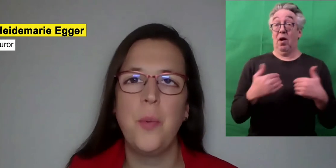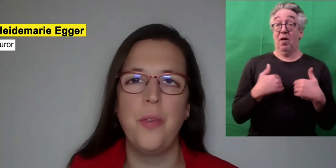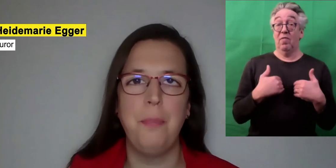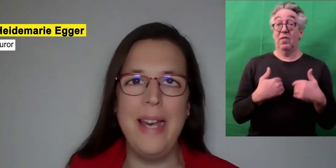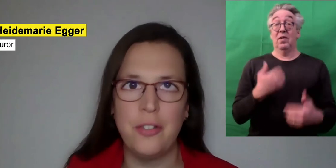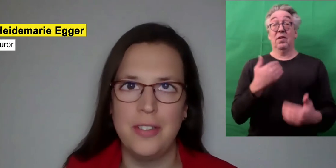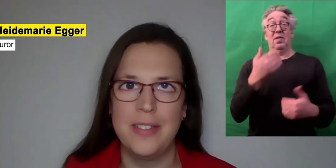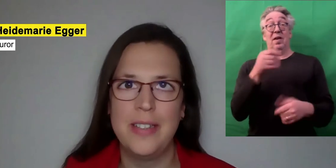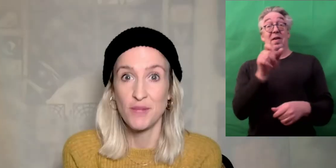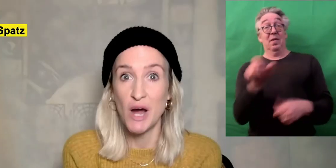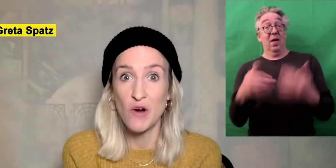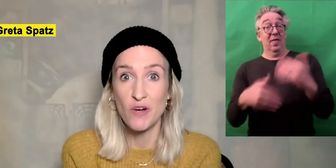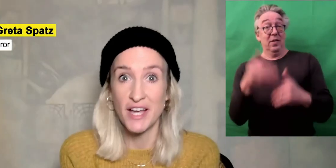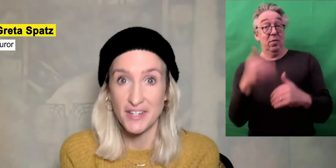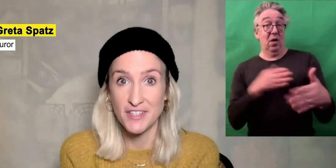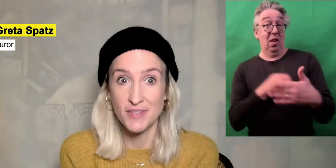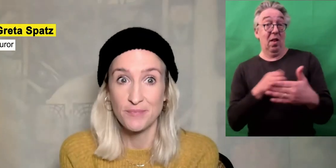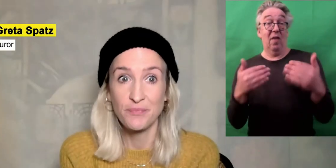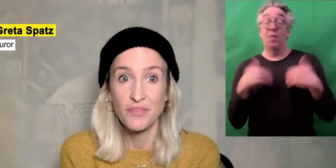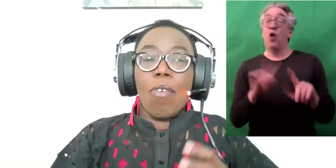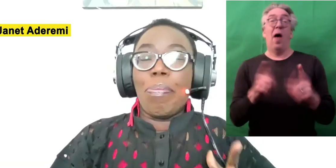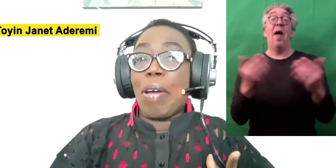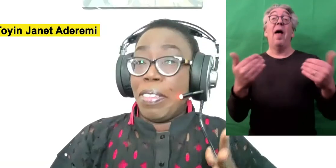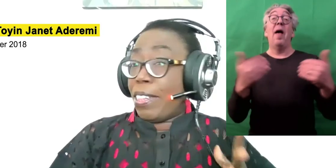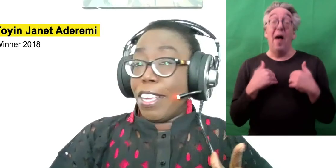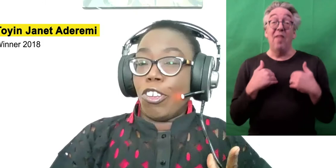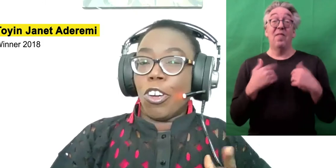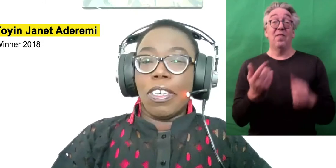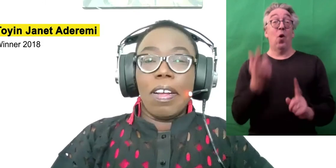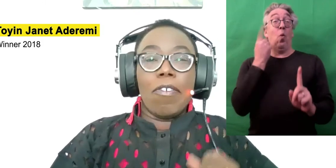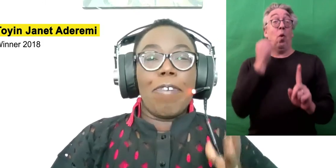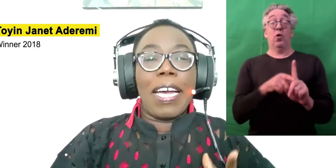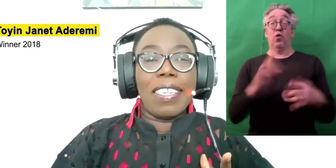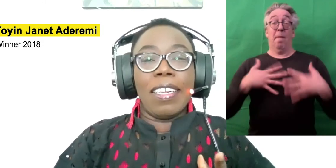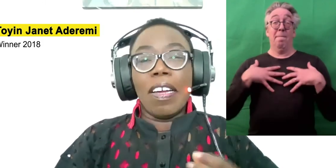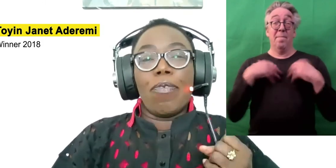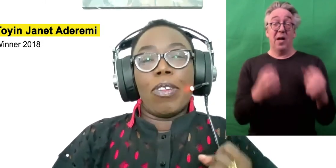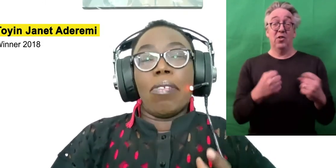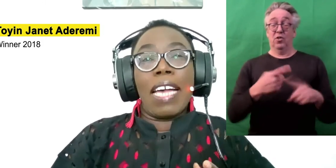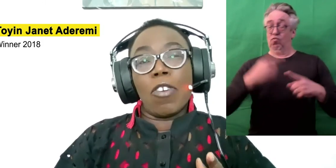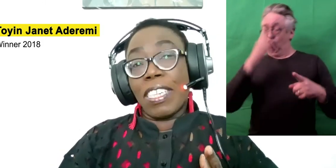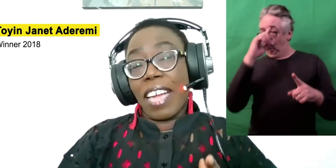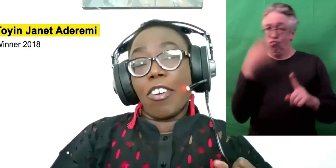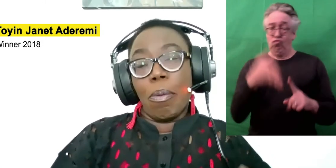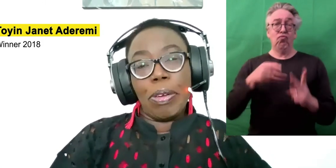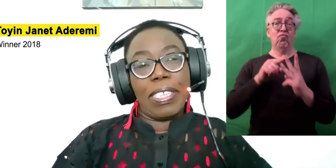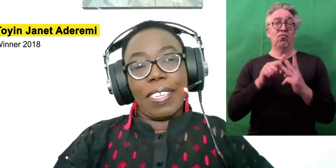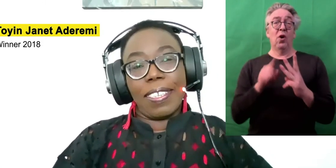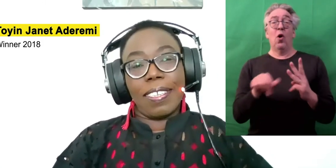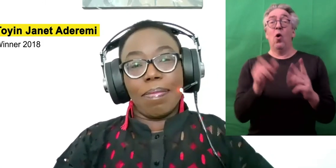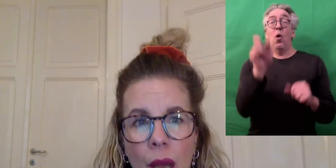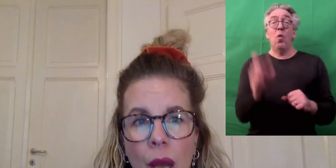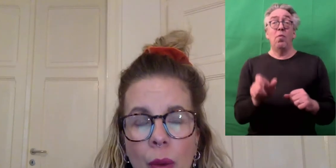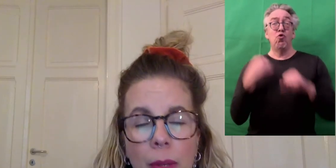women with passion, empowering others, women with dedication, fighting for the rights of entire